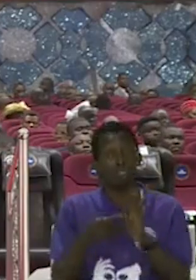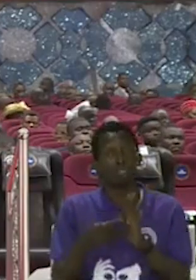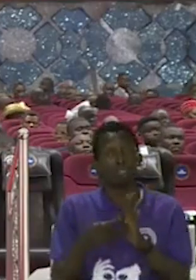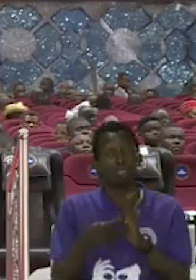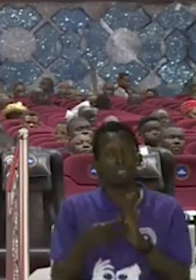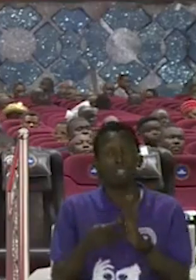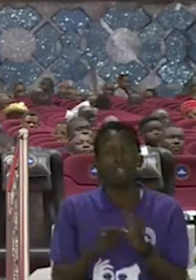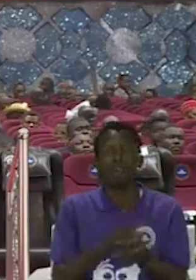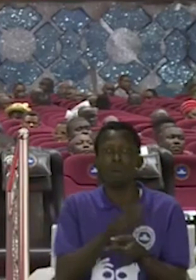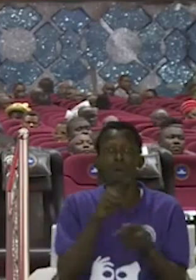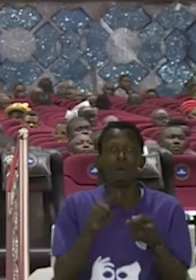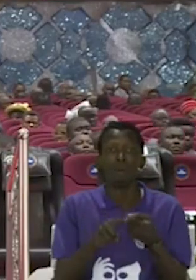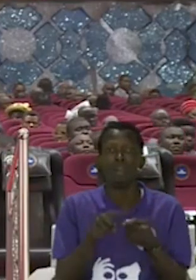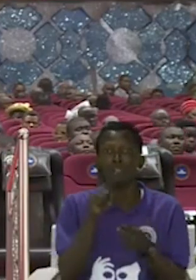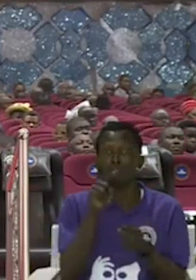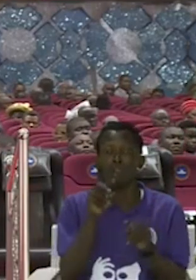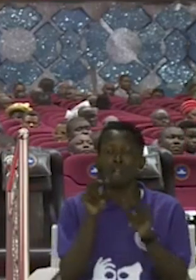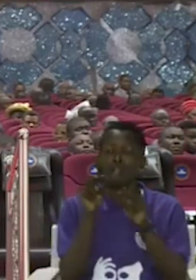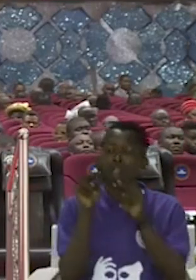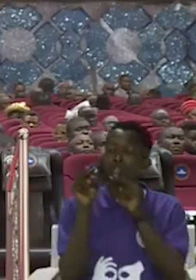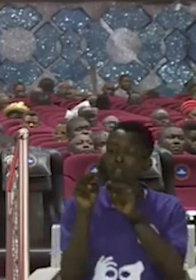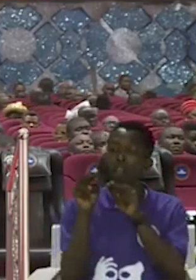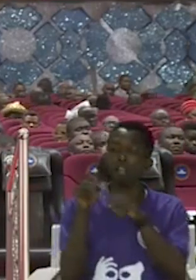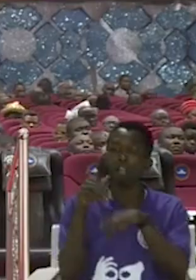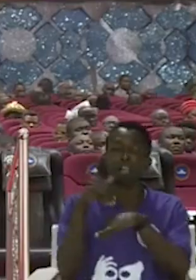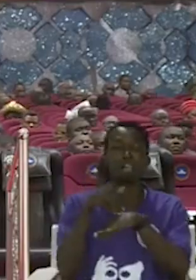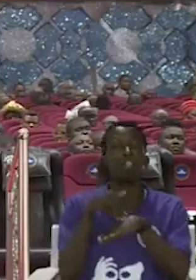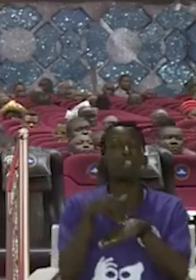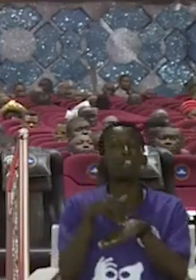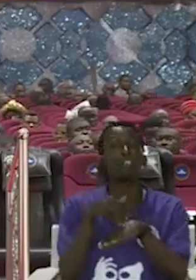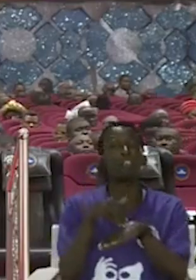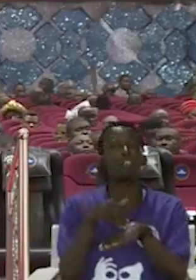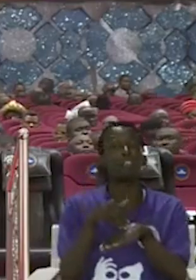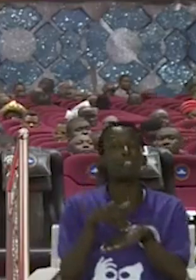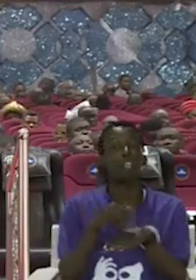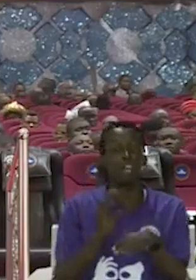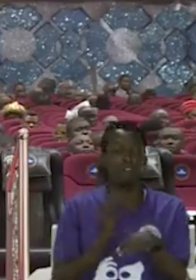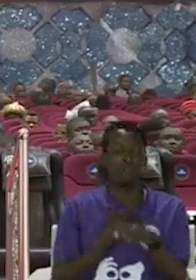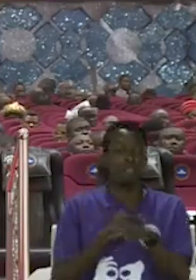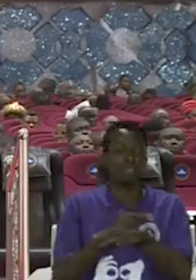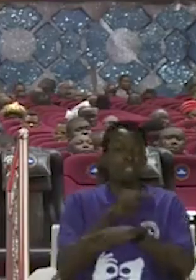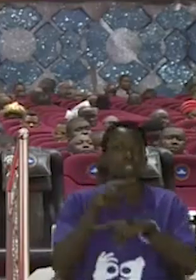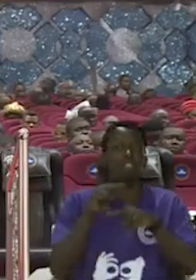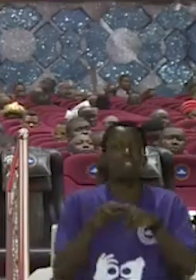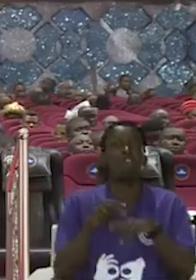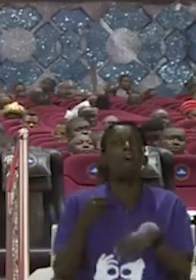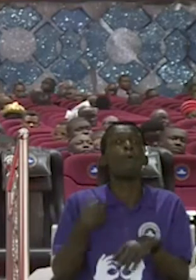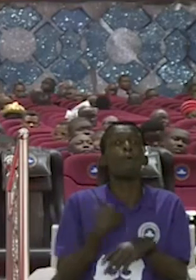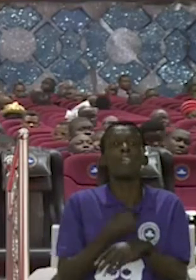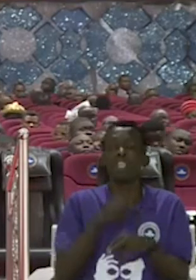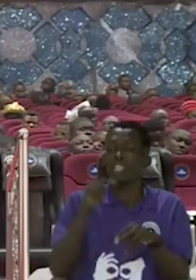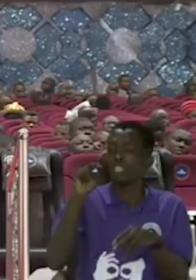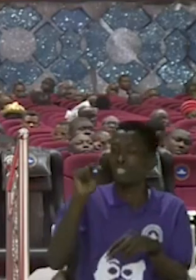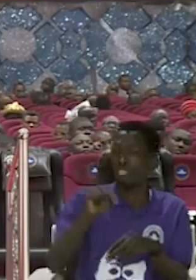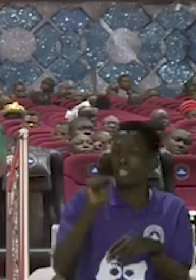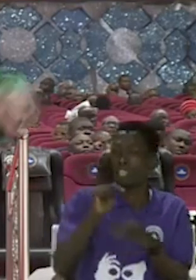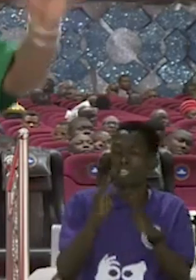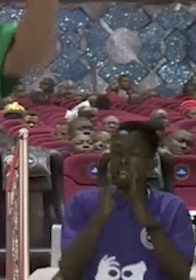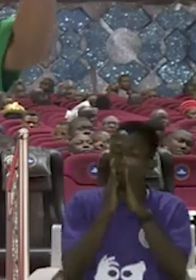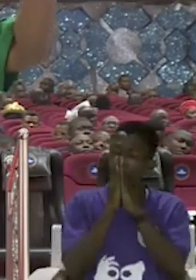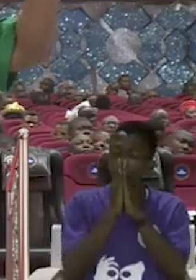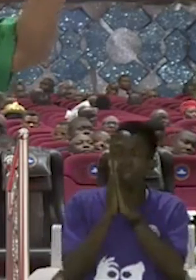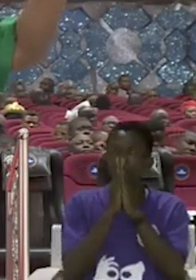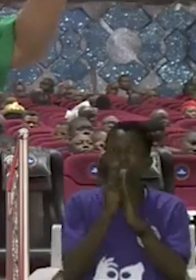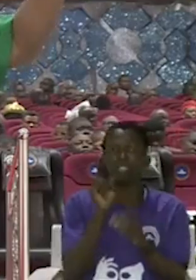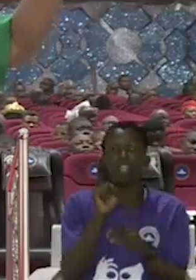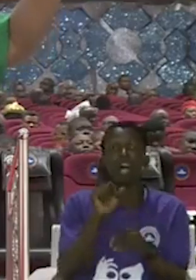when you look at what's going on in our nation, you will know we need prayers. How many of you